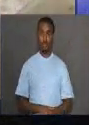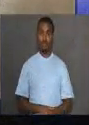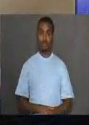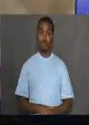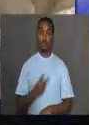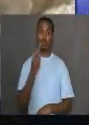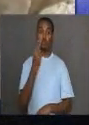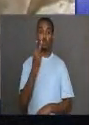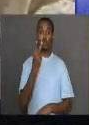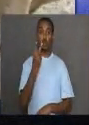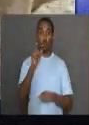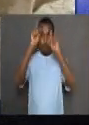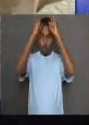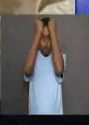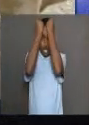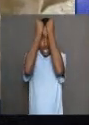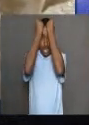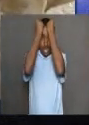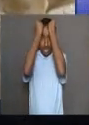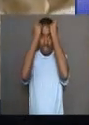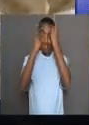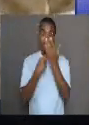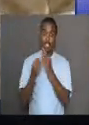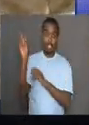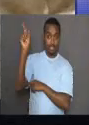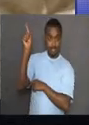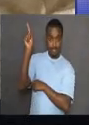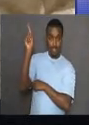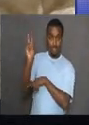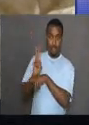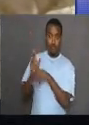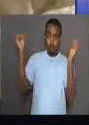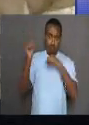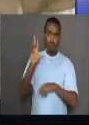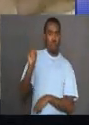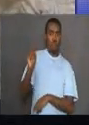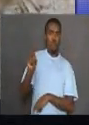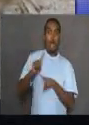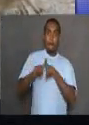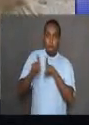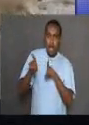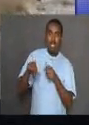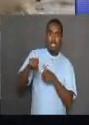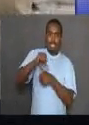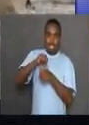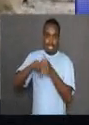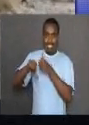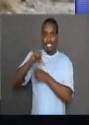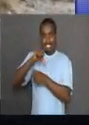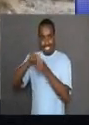The two Walia ibex in this video are not fighting, but sparring with one